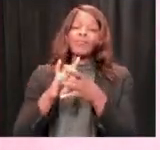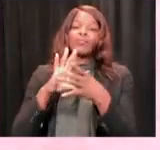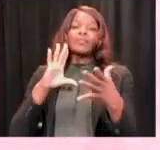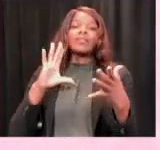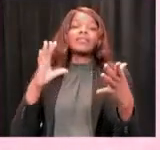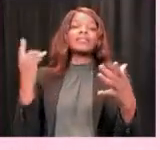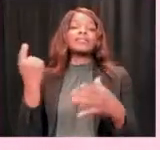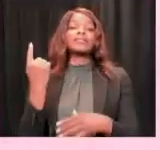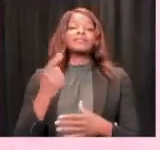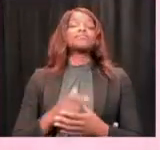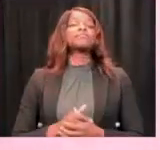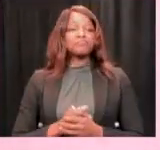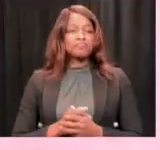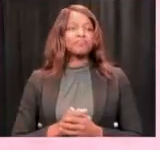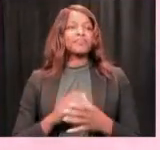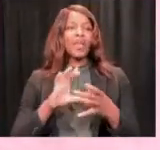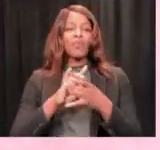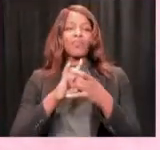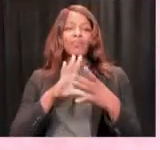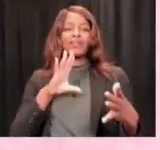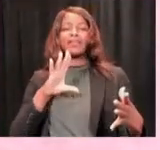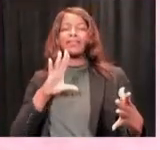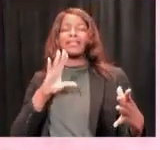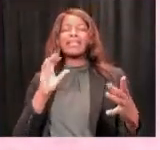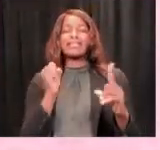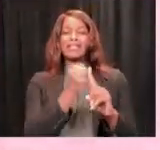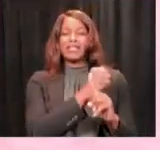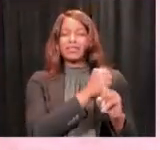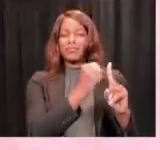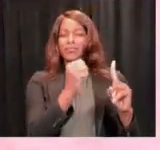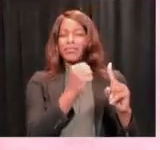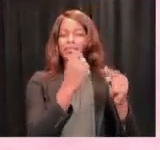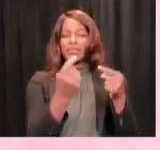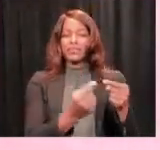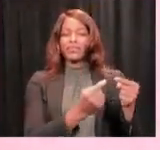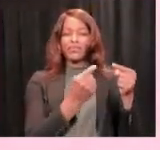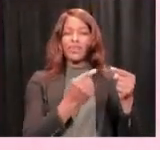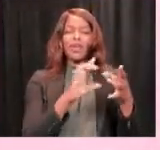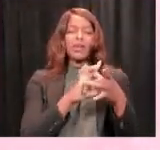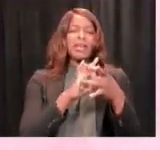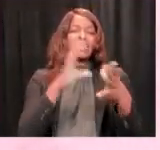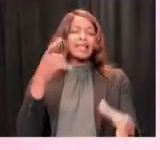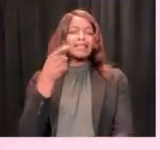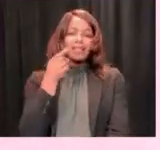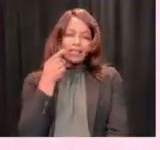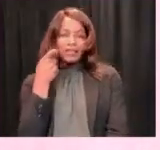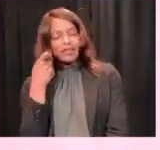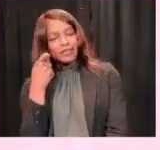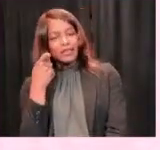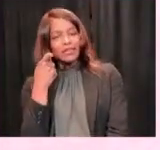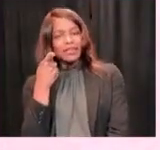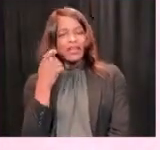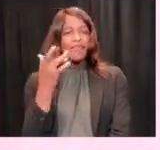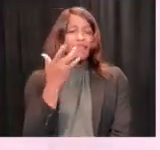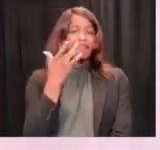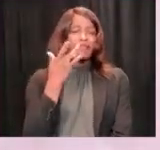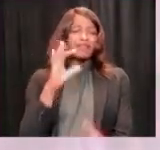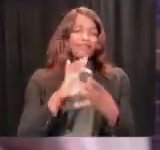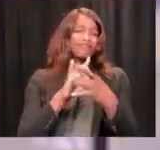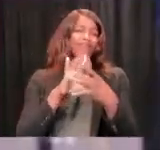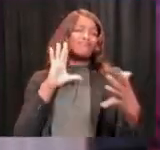room. I release abuse. I release addictions. I release